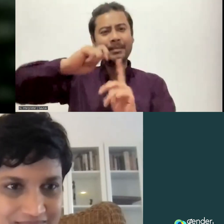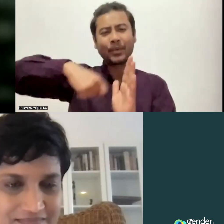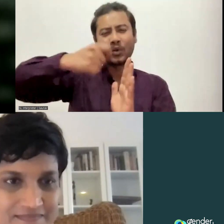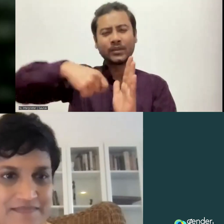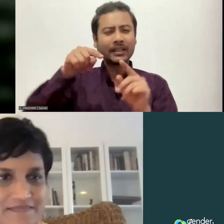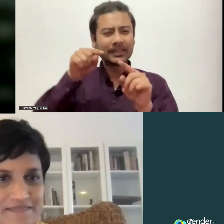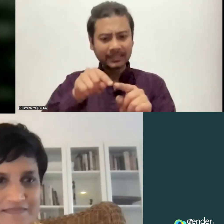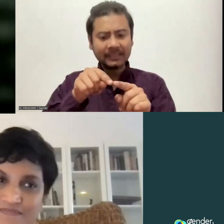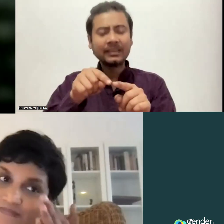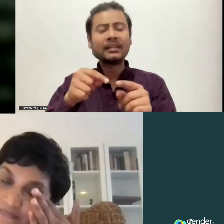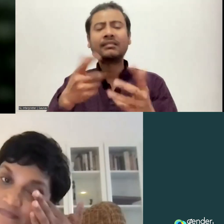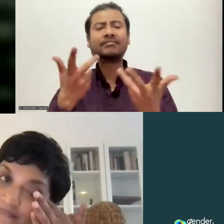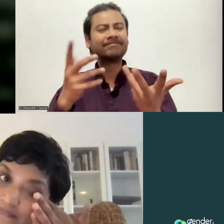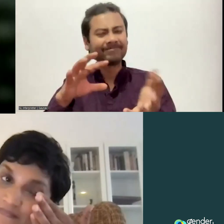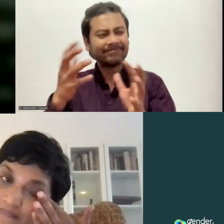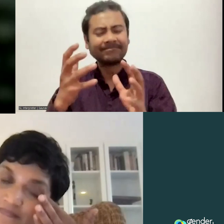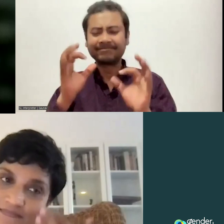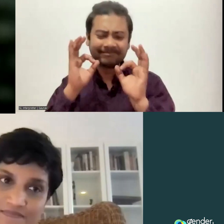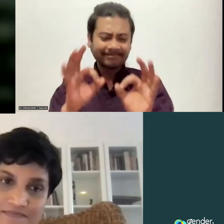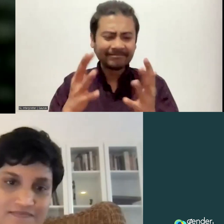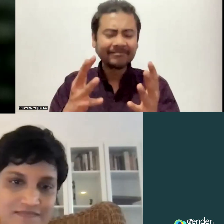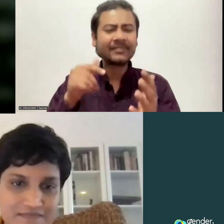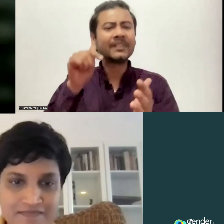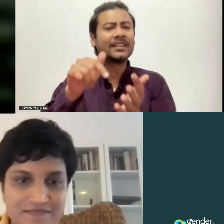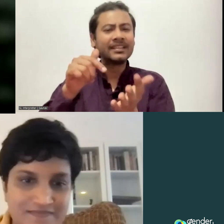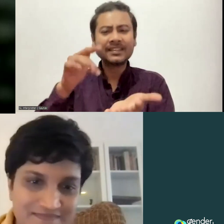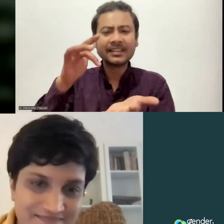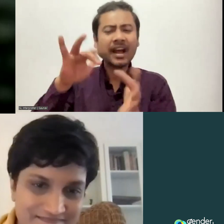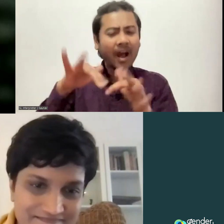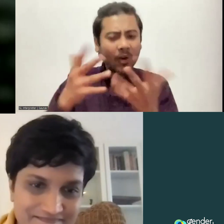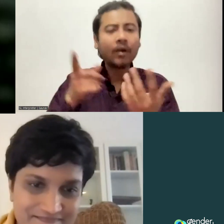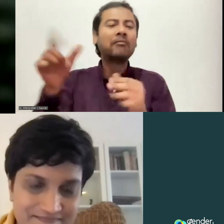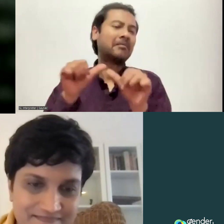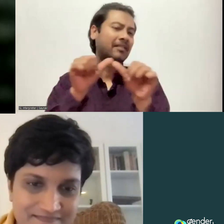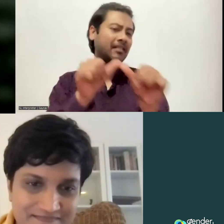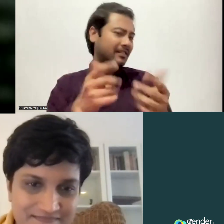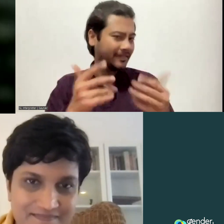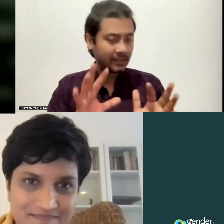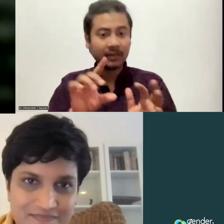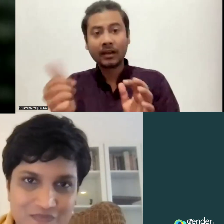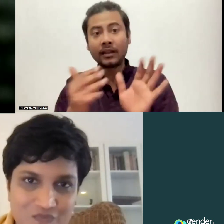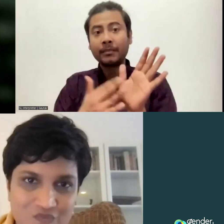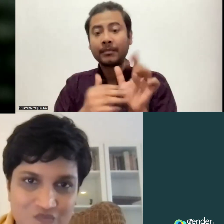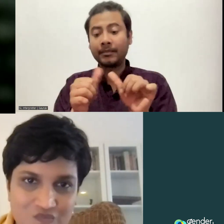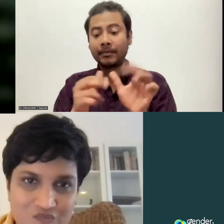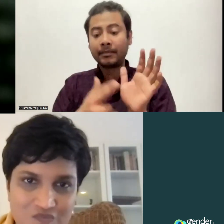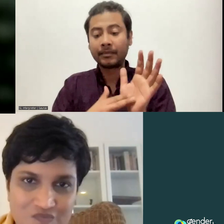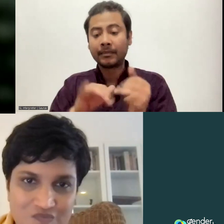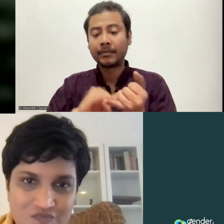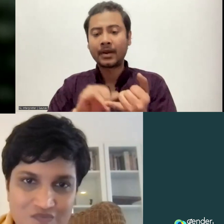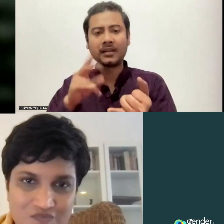questions that Manasvi has is about that, she's wanting to do a master's in social